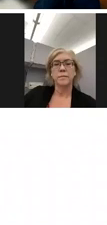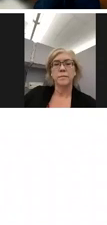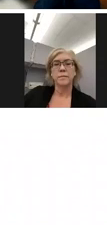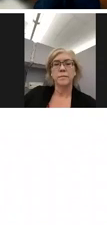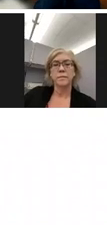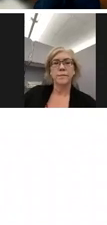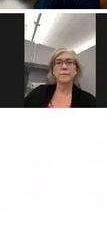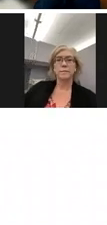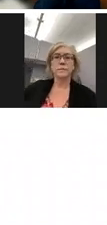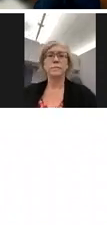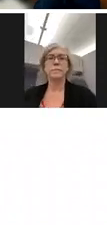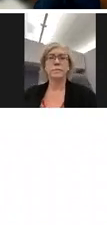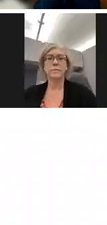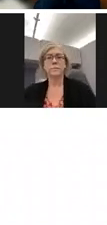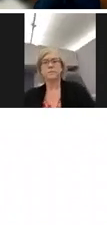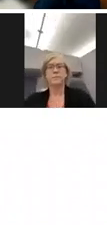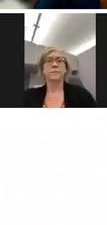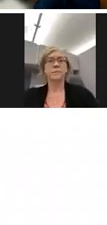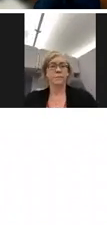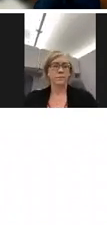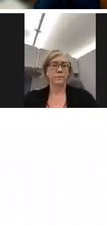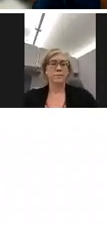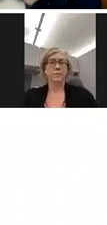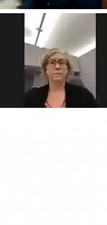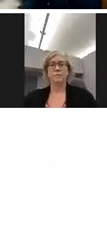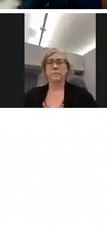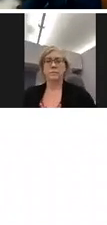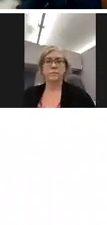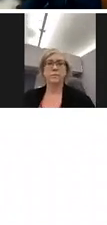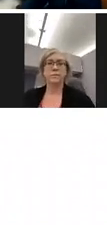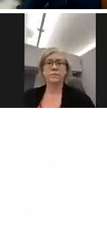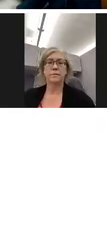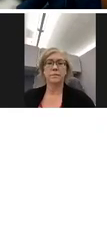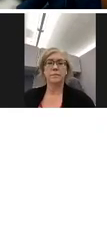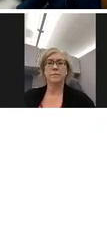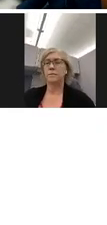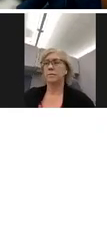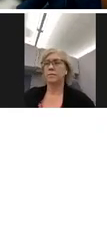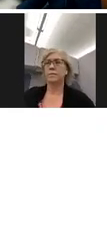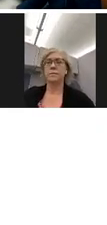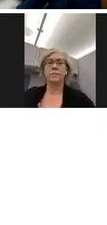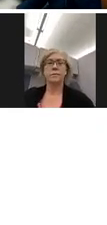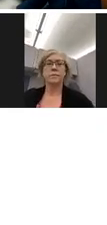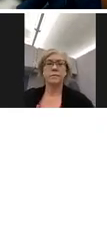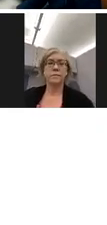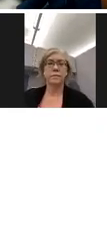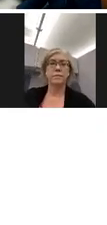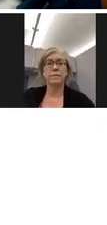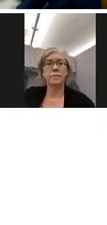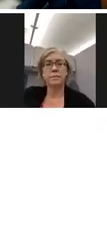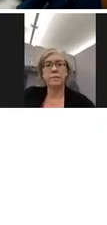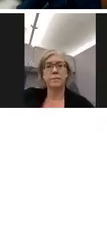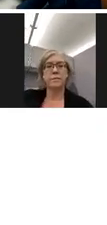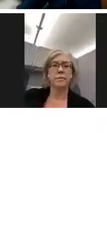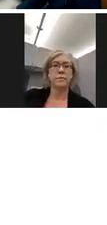disability insurance, it's fear of losing the cash benefit, but probably more important, the health benefit, what working